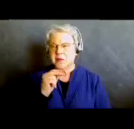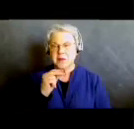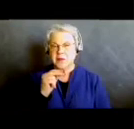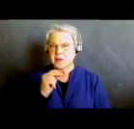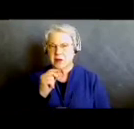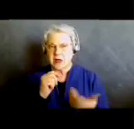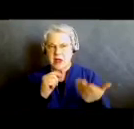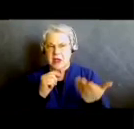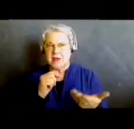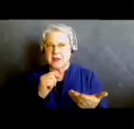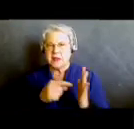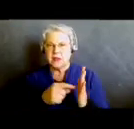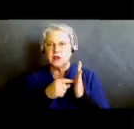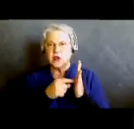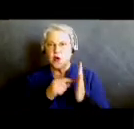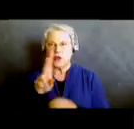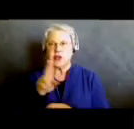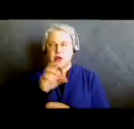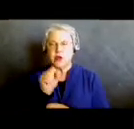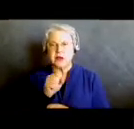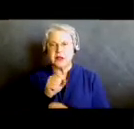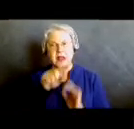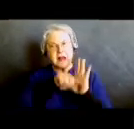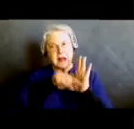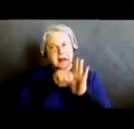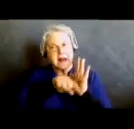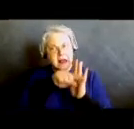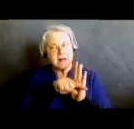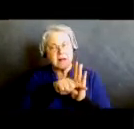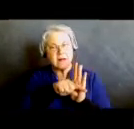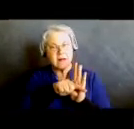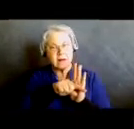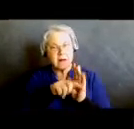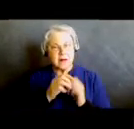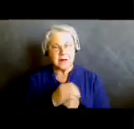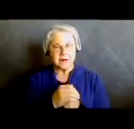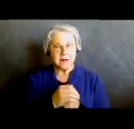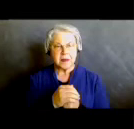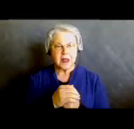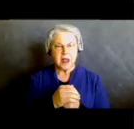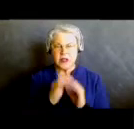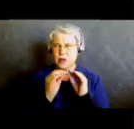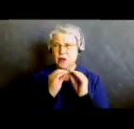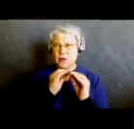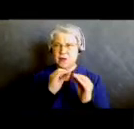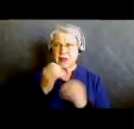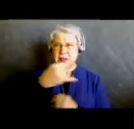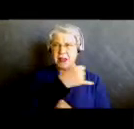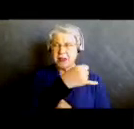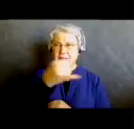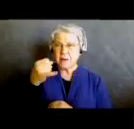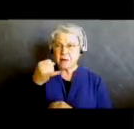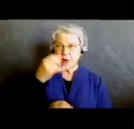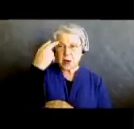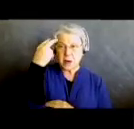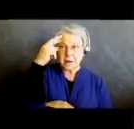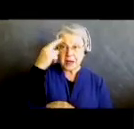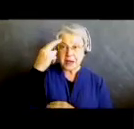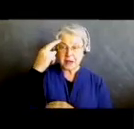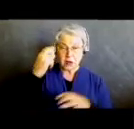put the US in a particularly good light. So ideologically fixing the border to the US-Mexico